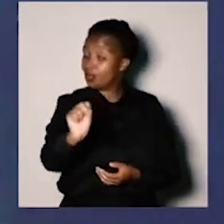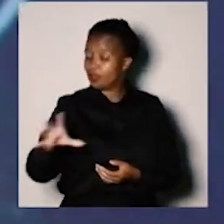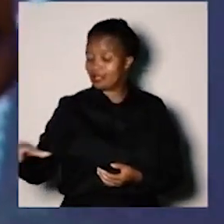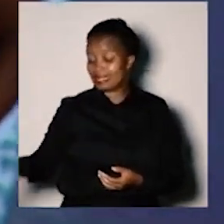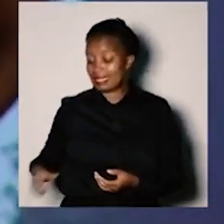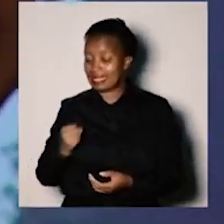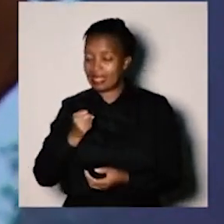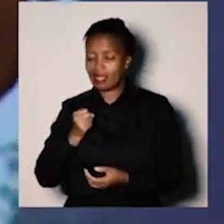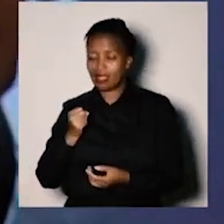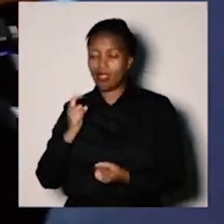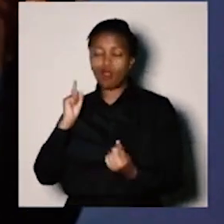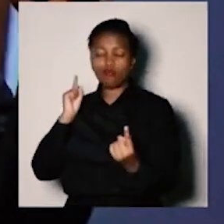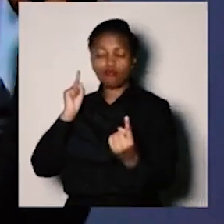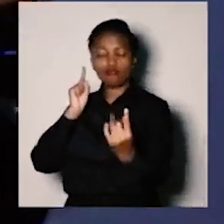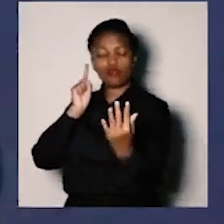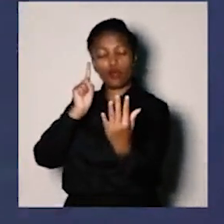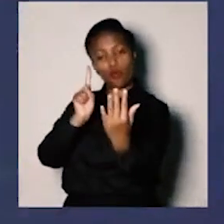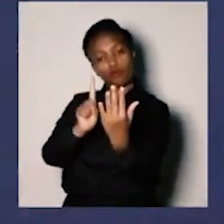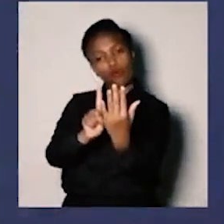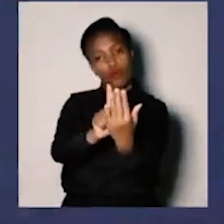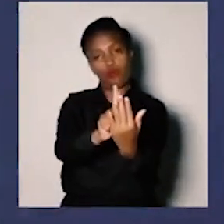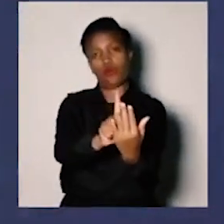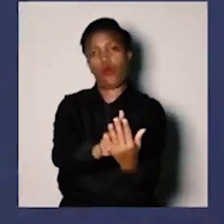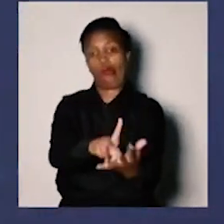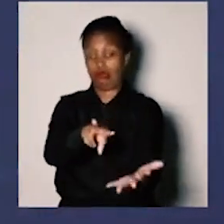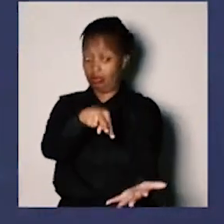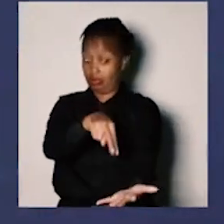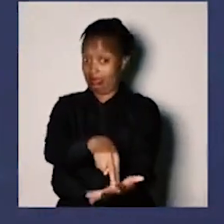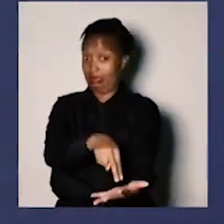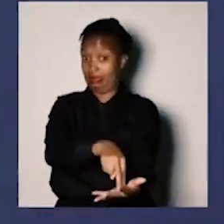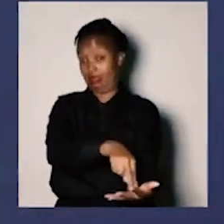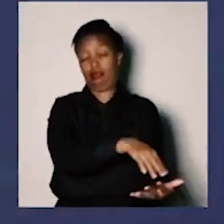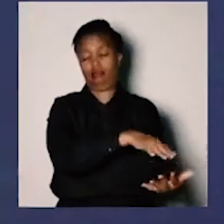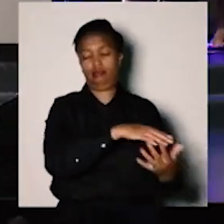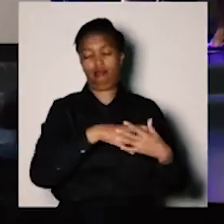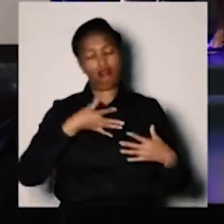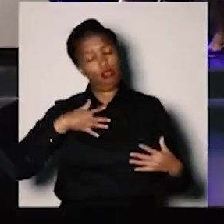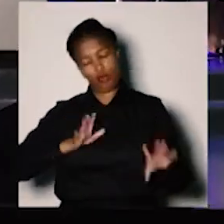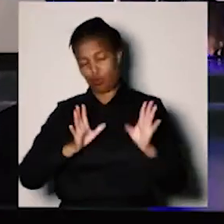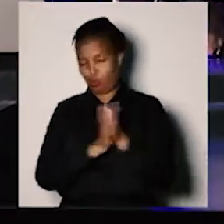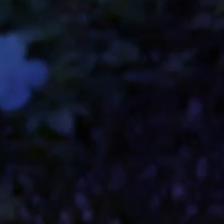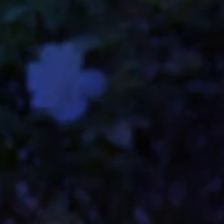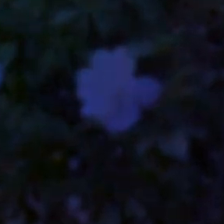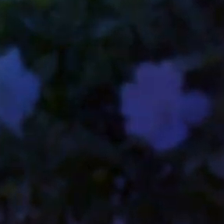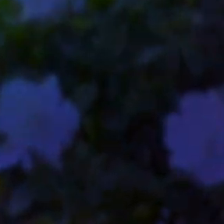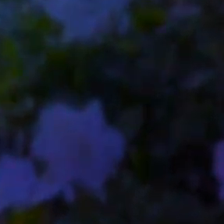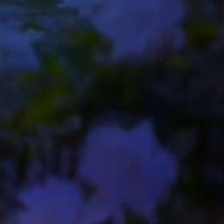meet you up in front here. Just walk all the way to the front. Come stand here right here. I want to pray for you. Come on.